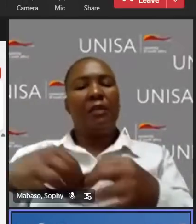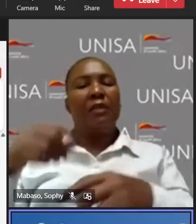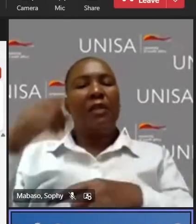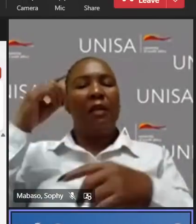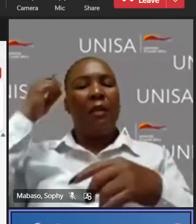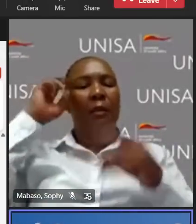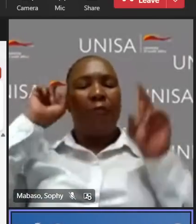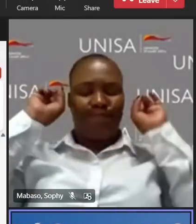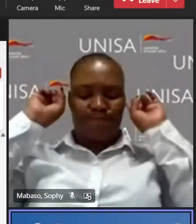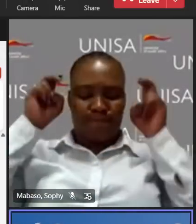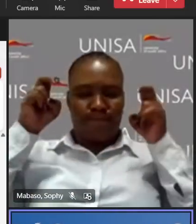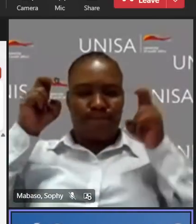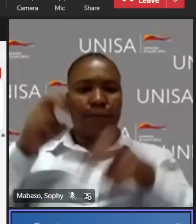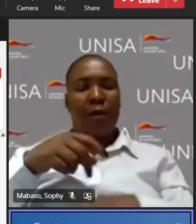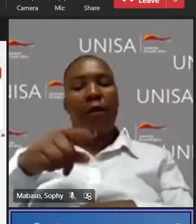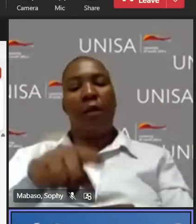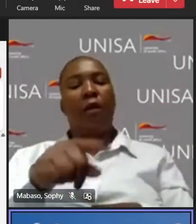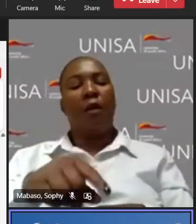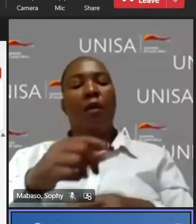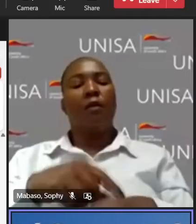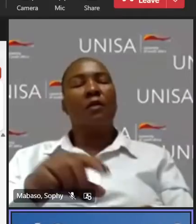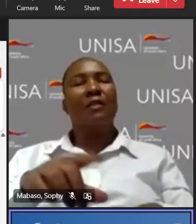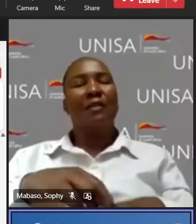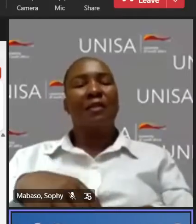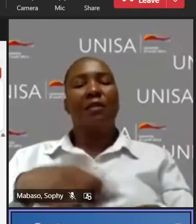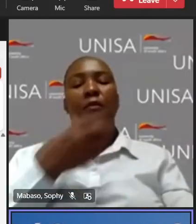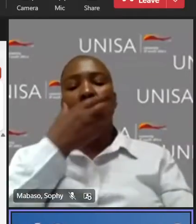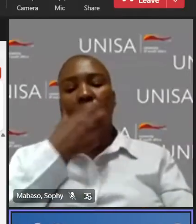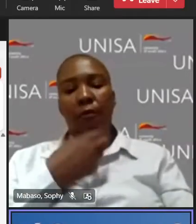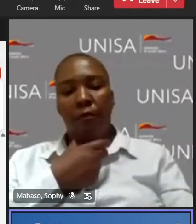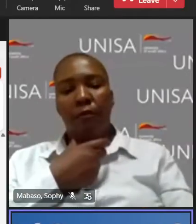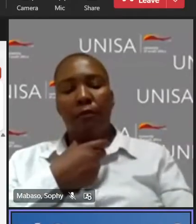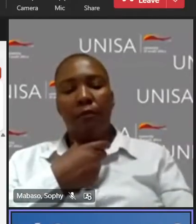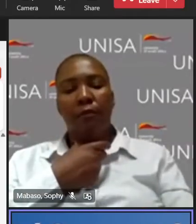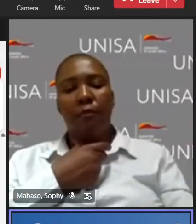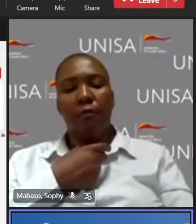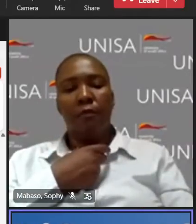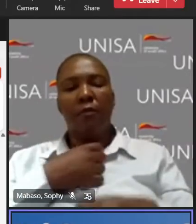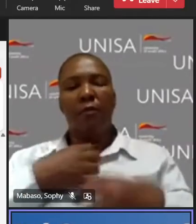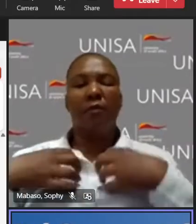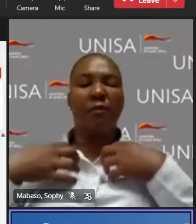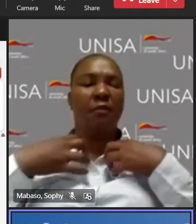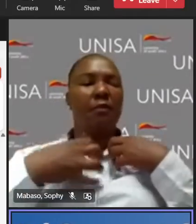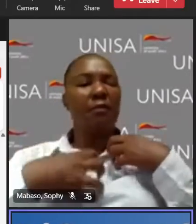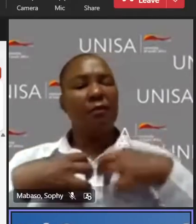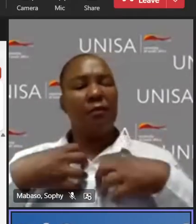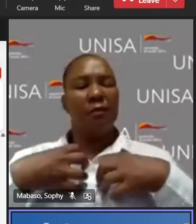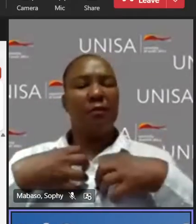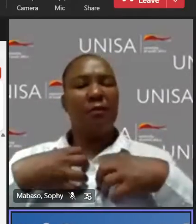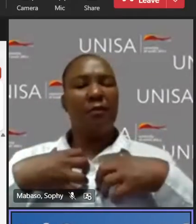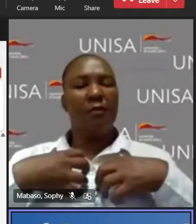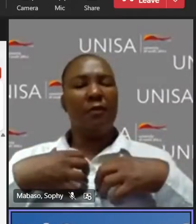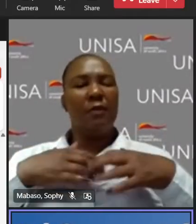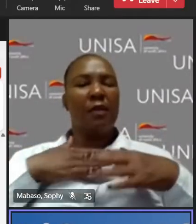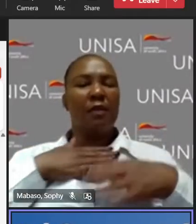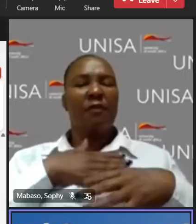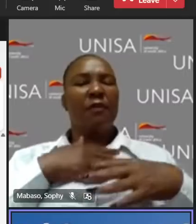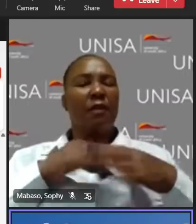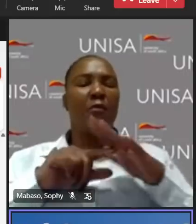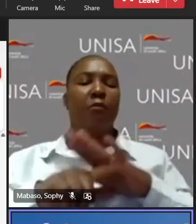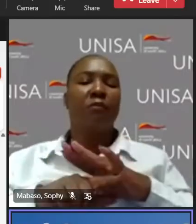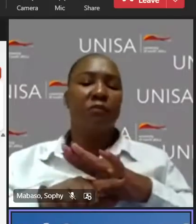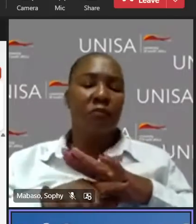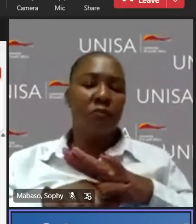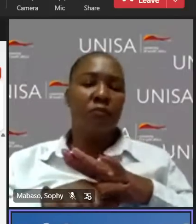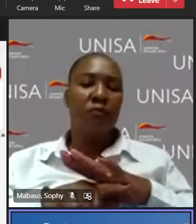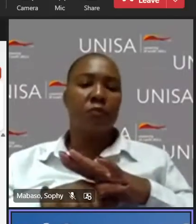and due to prolonged sadness, there's anxiety, there's low self-esteem, and you can just